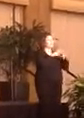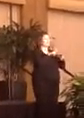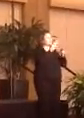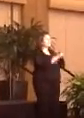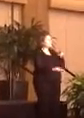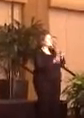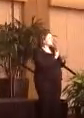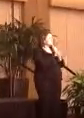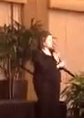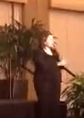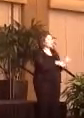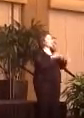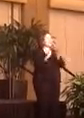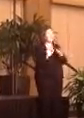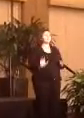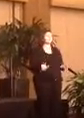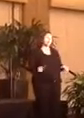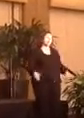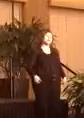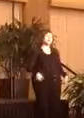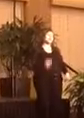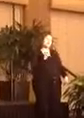program, and underwear yoga.